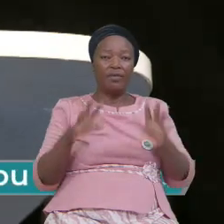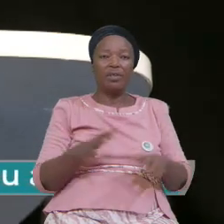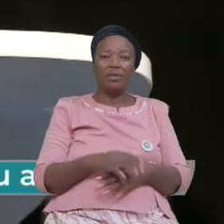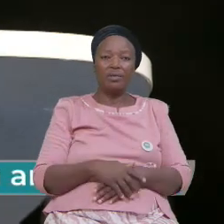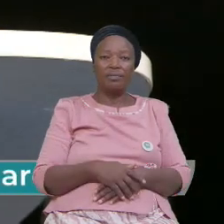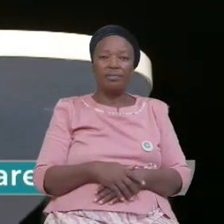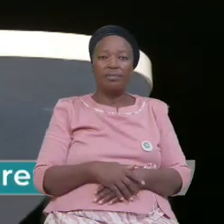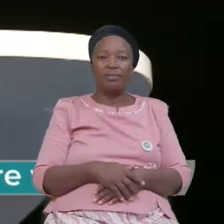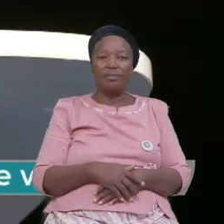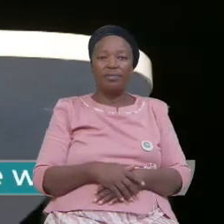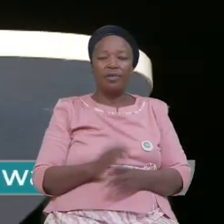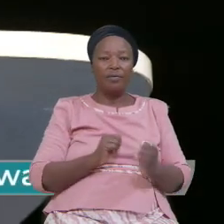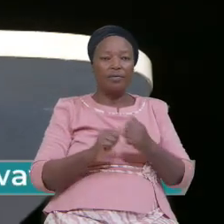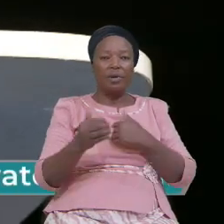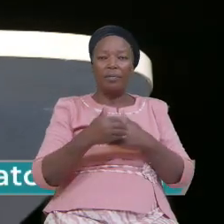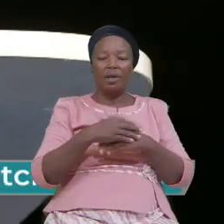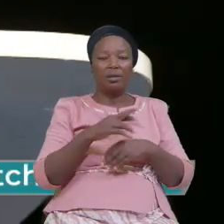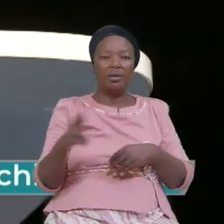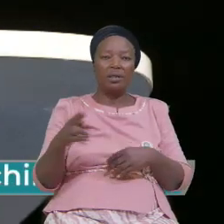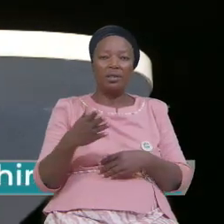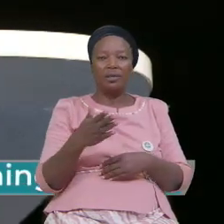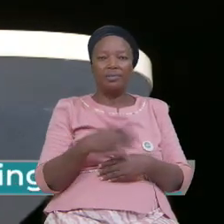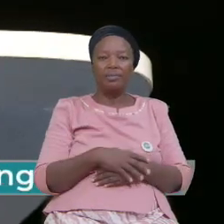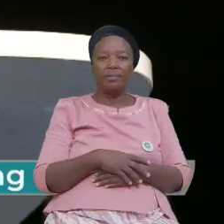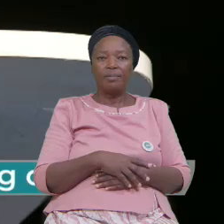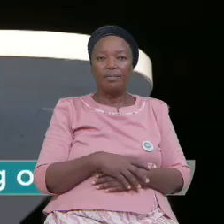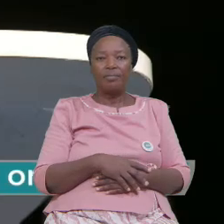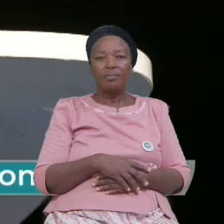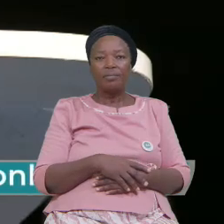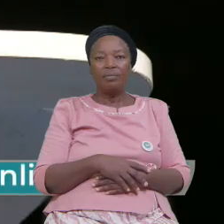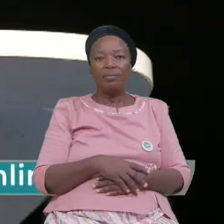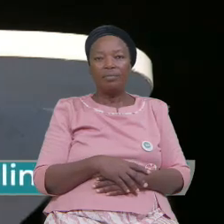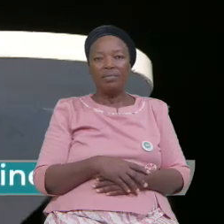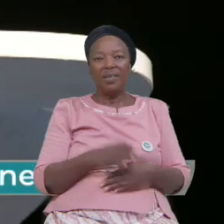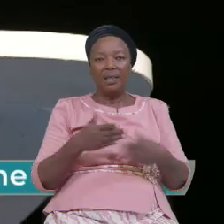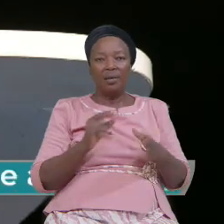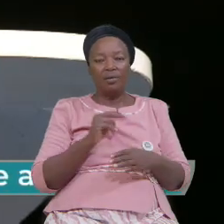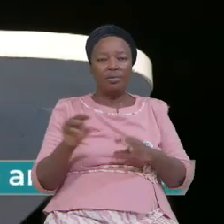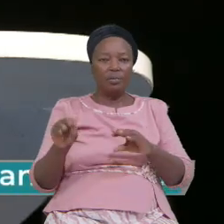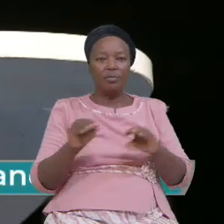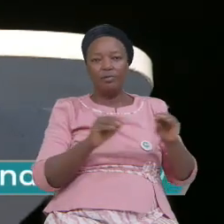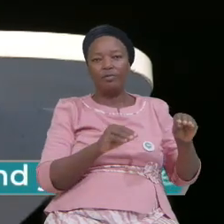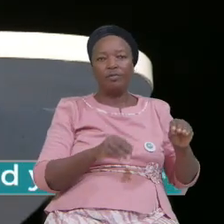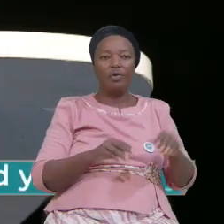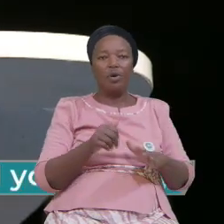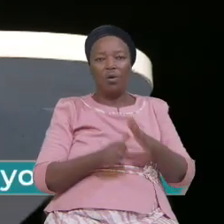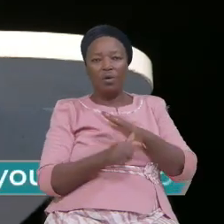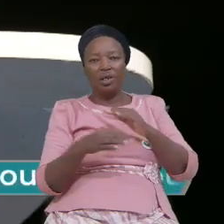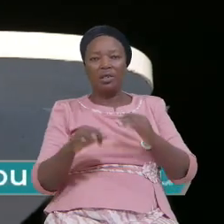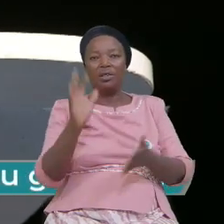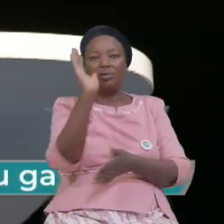And the far back at the right hand. Let's move to under the trees.